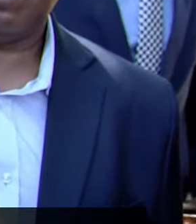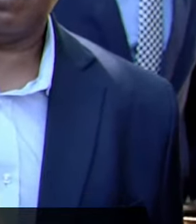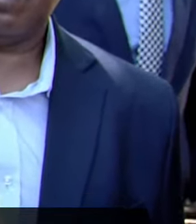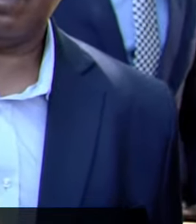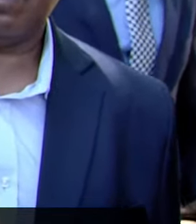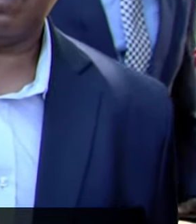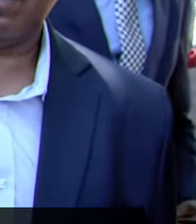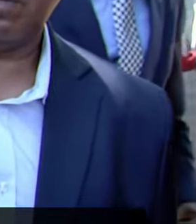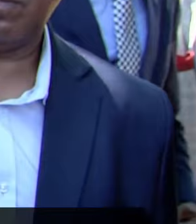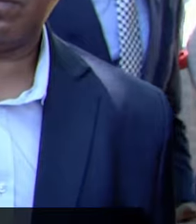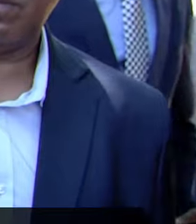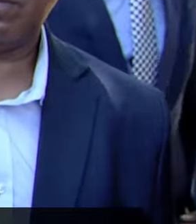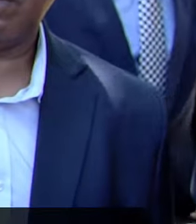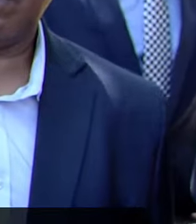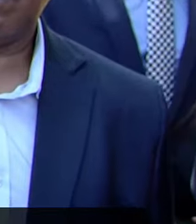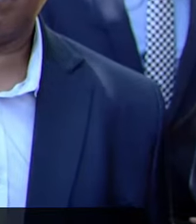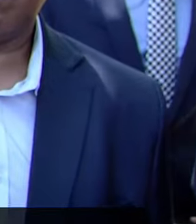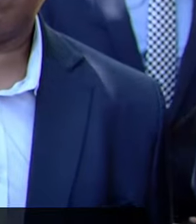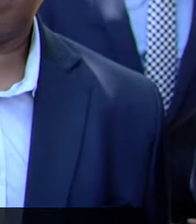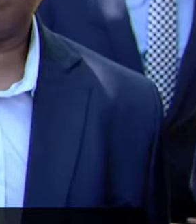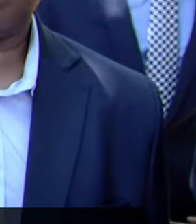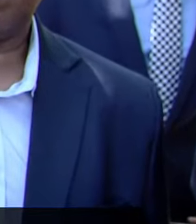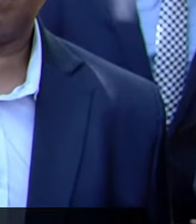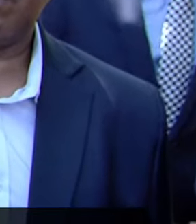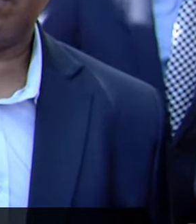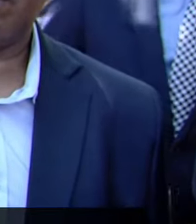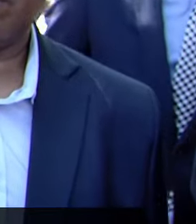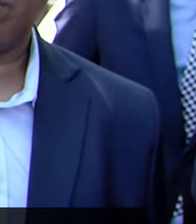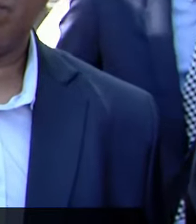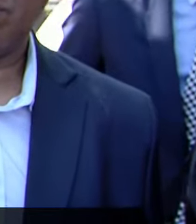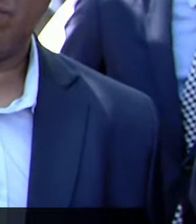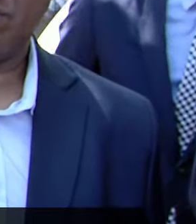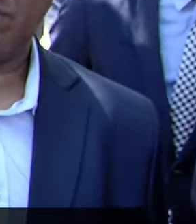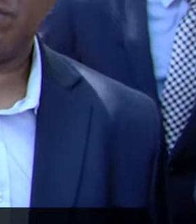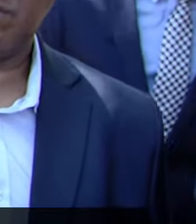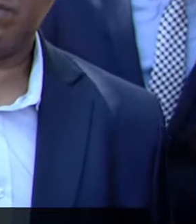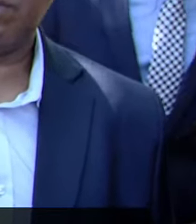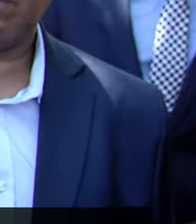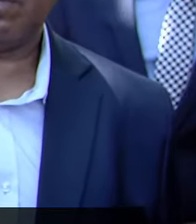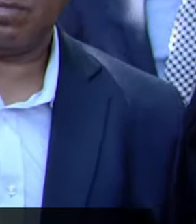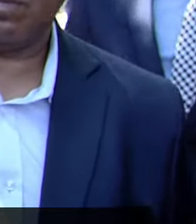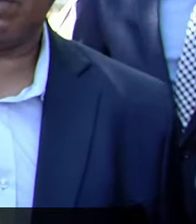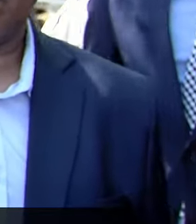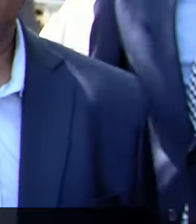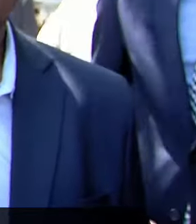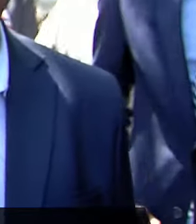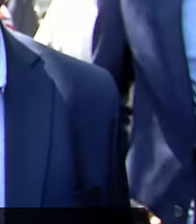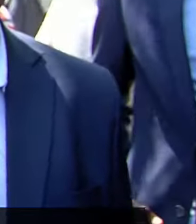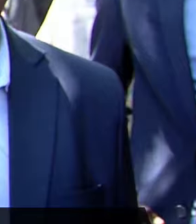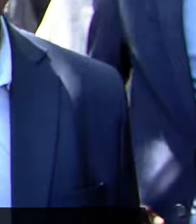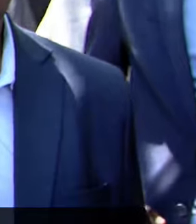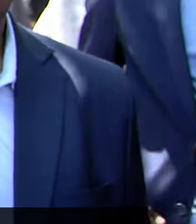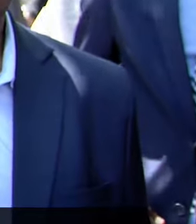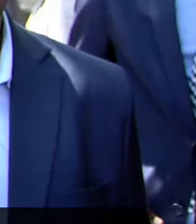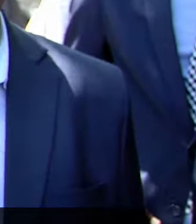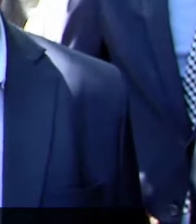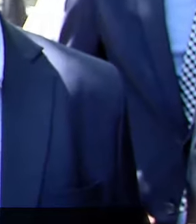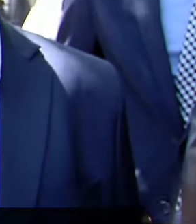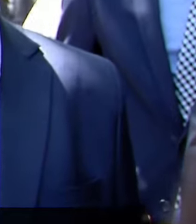with him around his bed and all that. Because really, he's a very committed person to the future of this